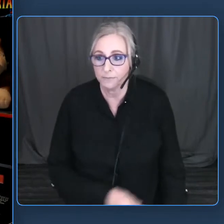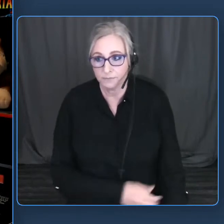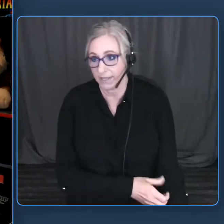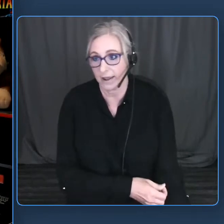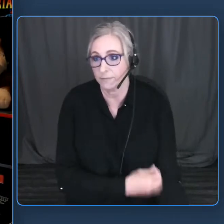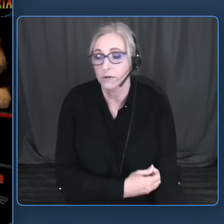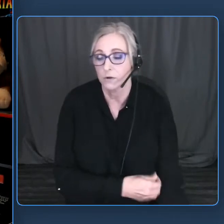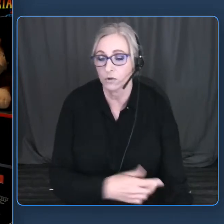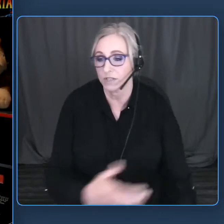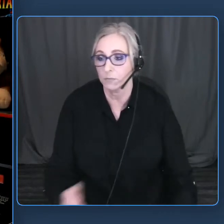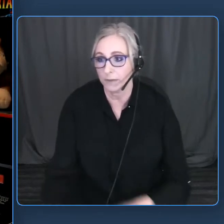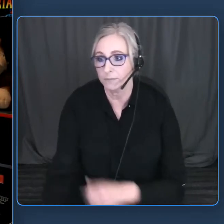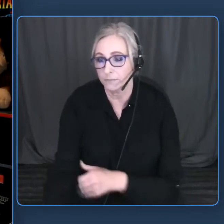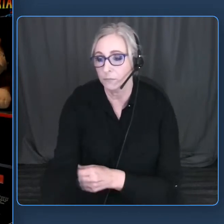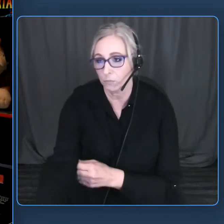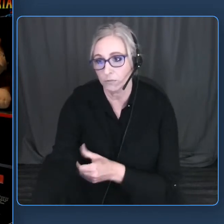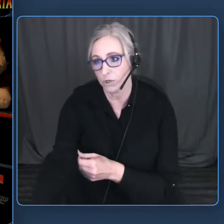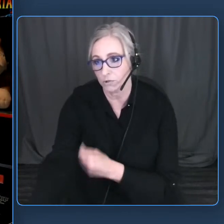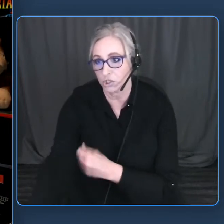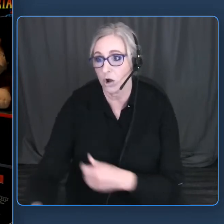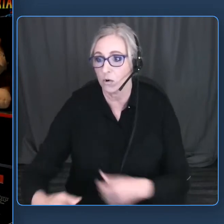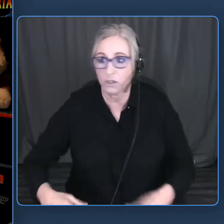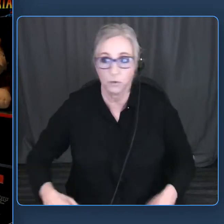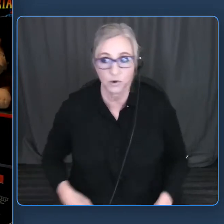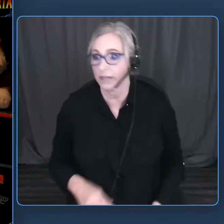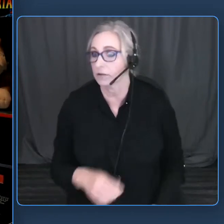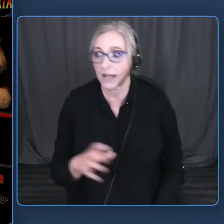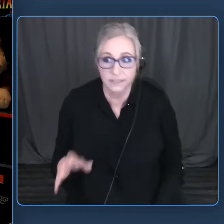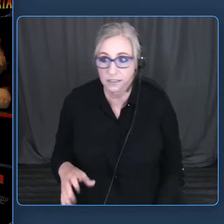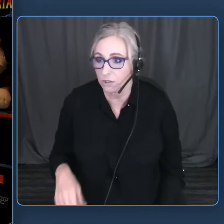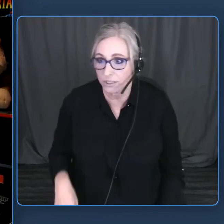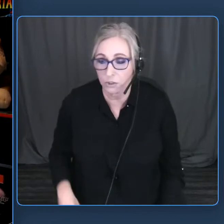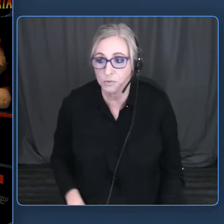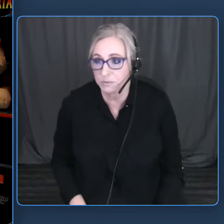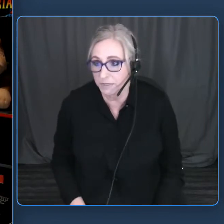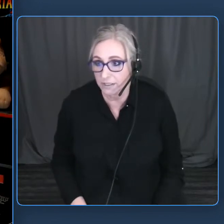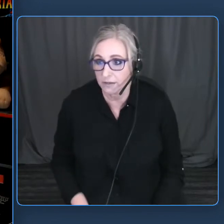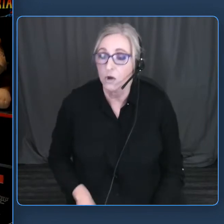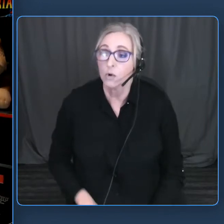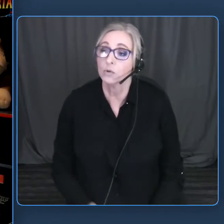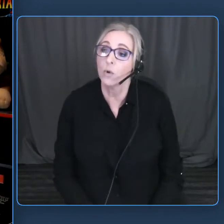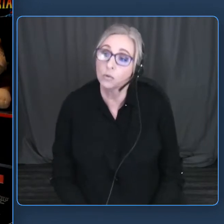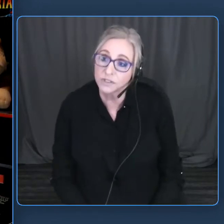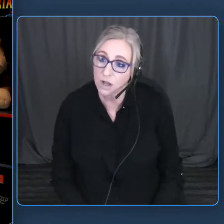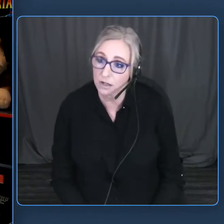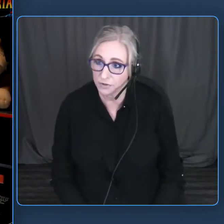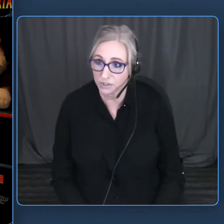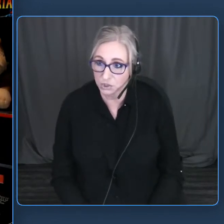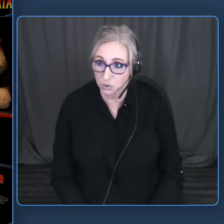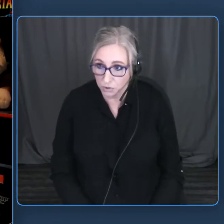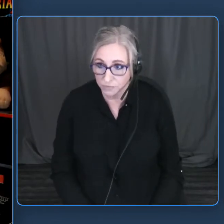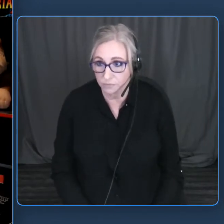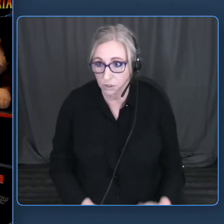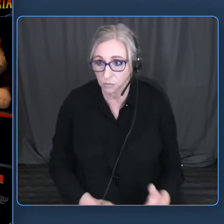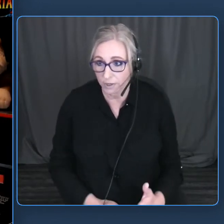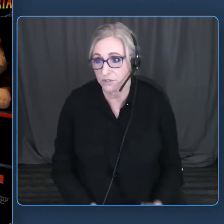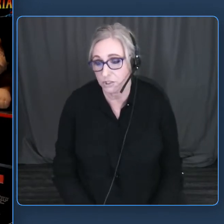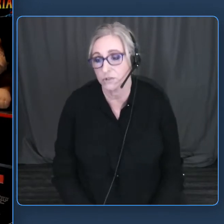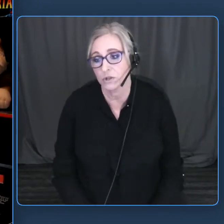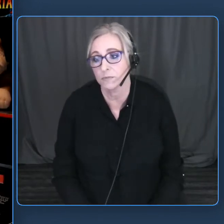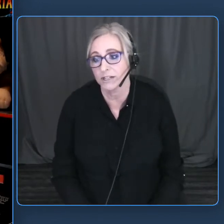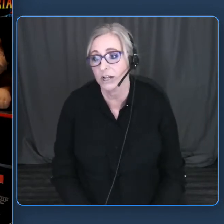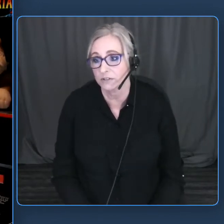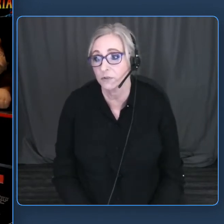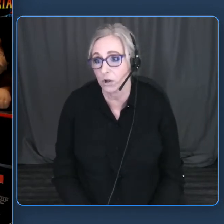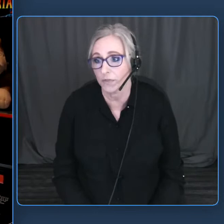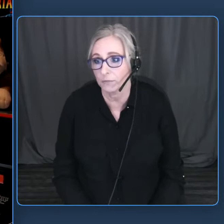same webcam or same web show and you were trying to constantly look at who was speaking or you only saw a very short range of